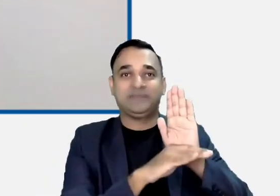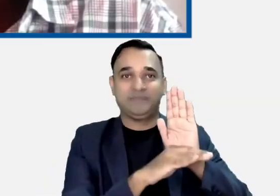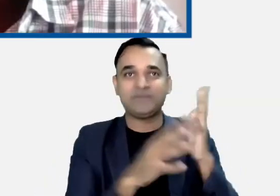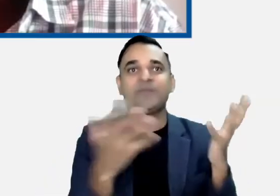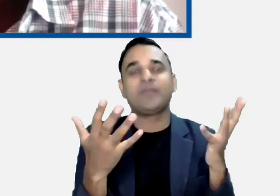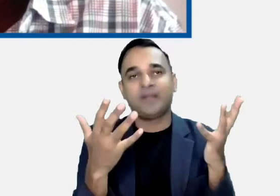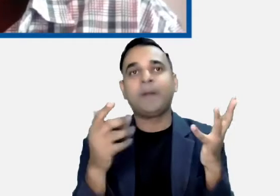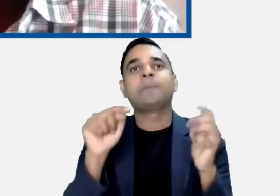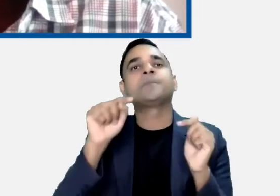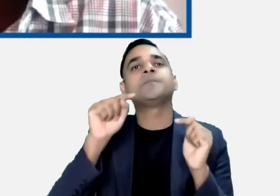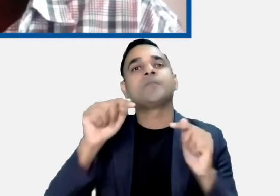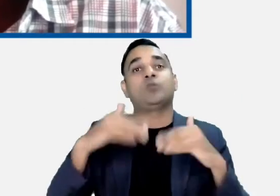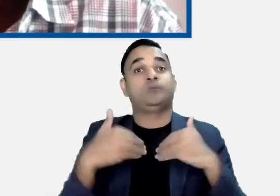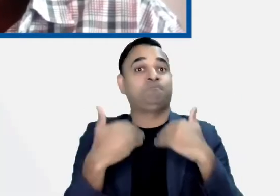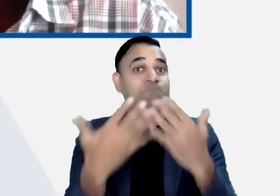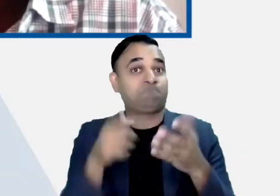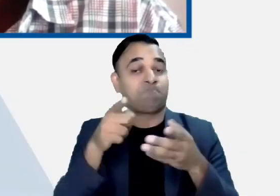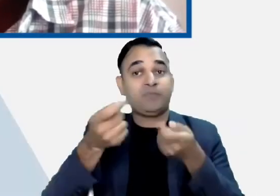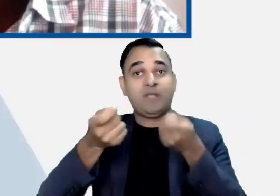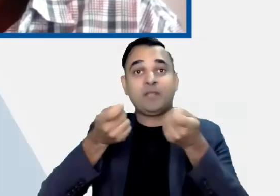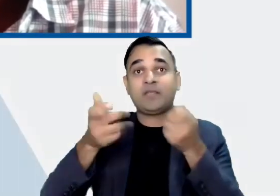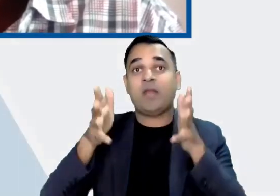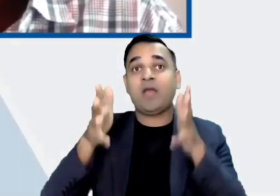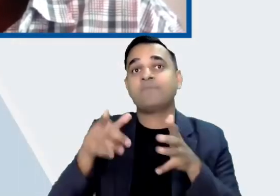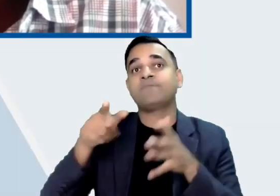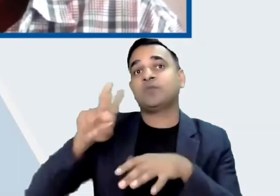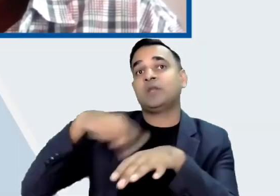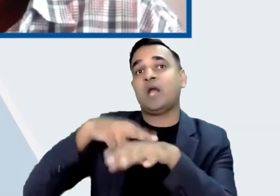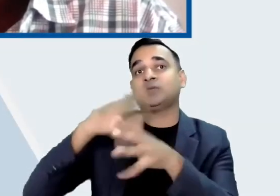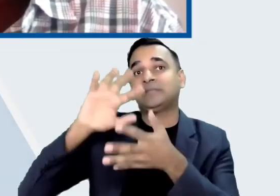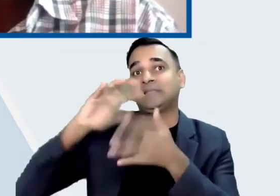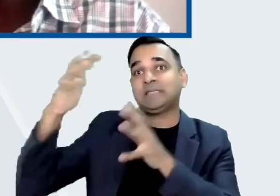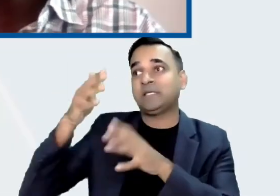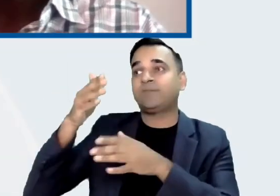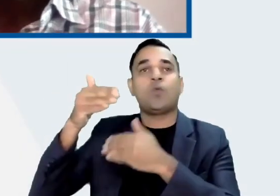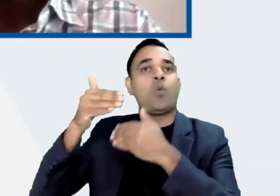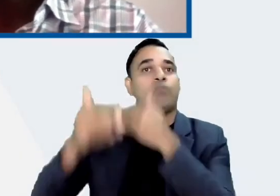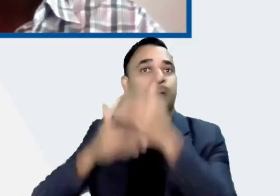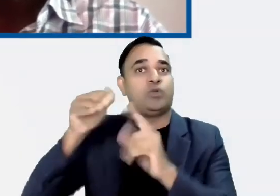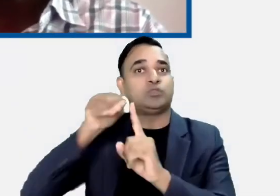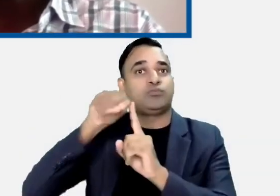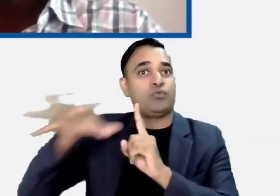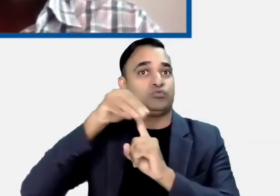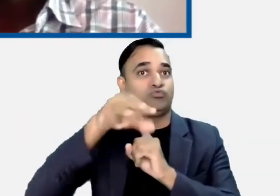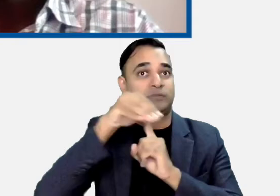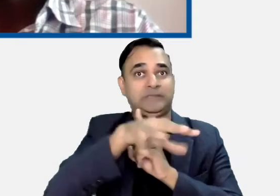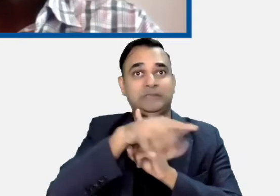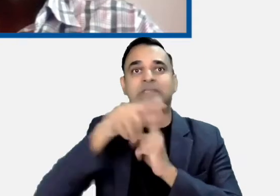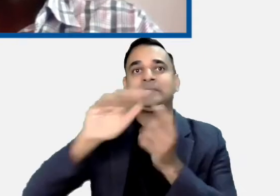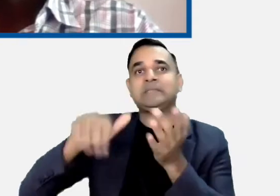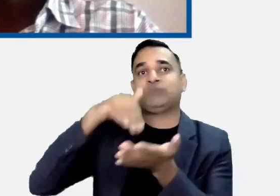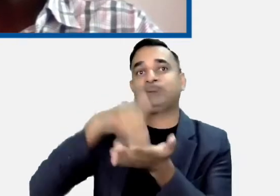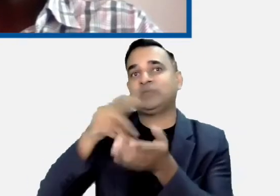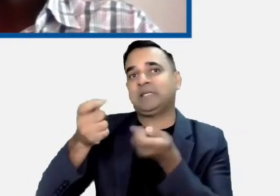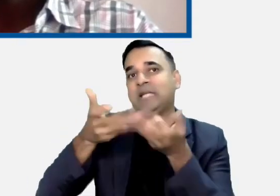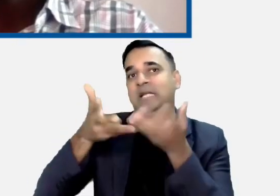may know or be aware, Charles Owino is the chairperson of the drafting committee that's led to this, and they've been